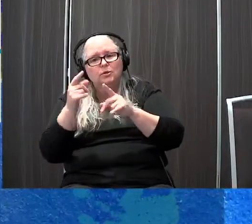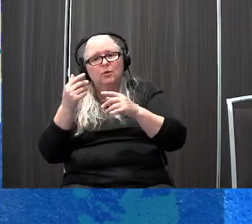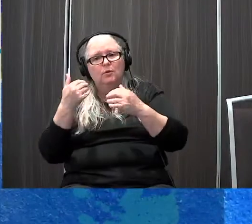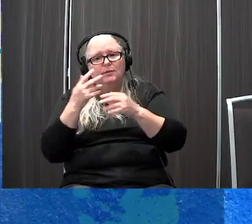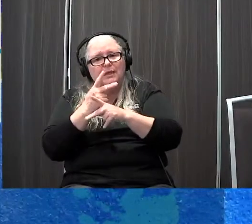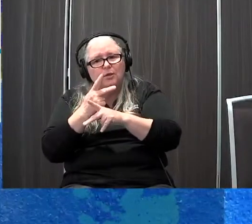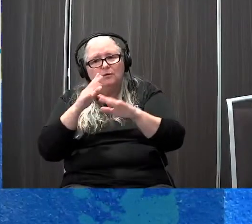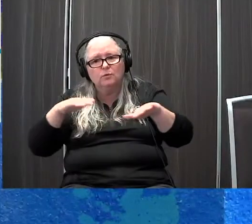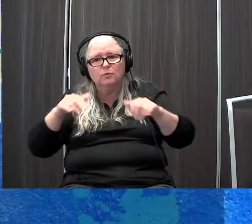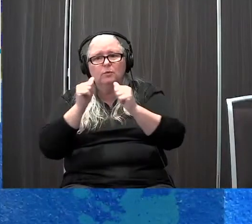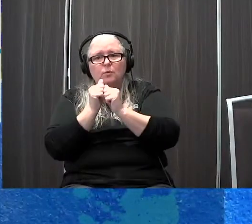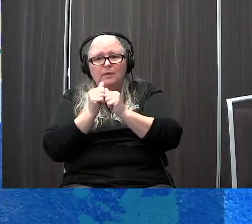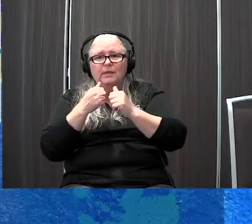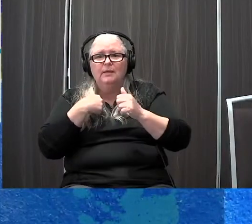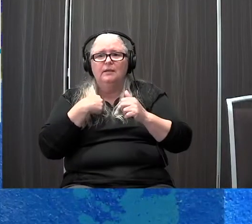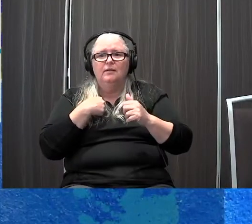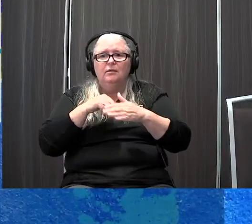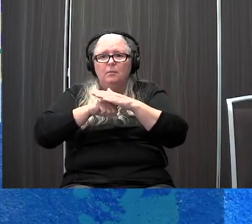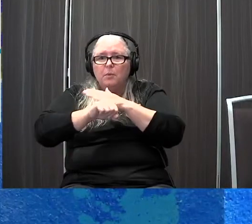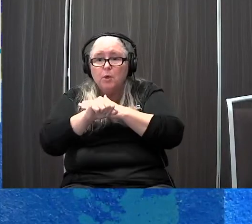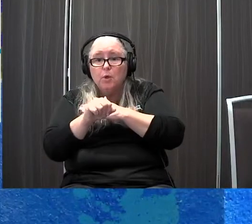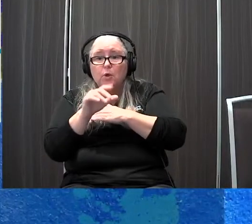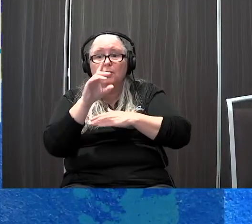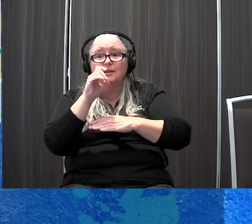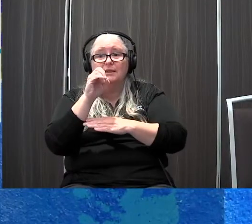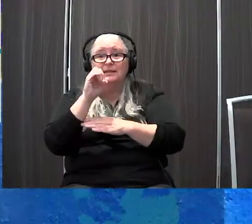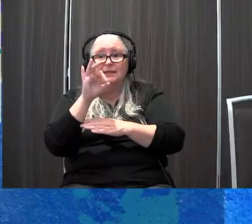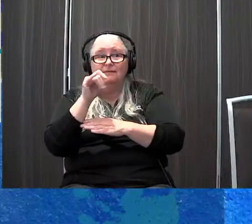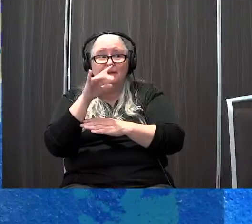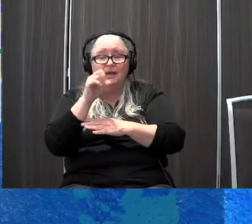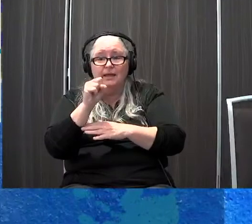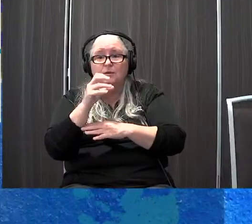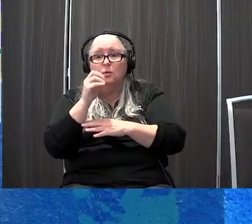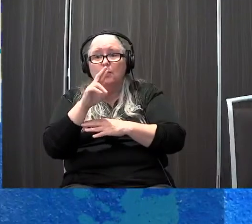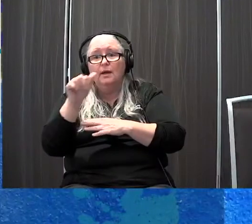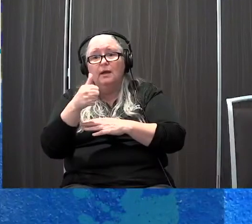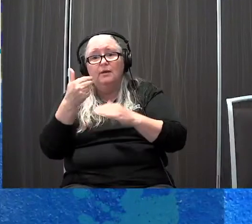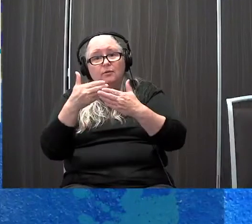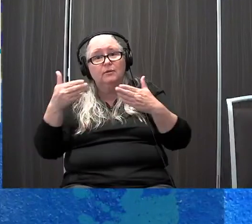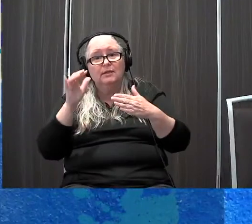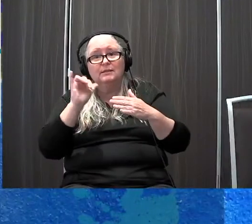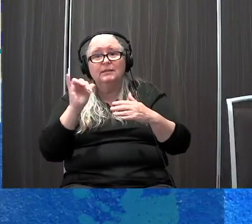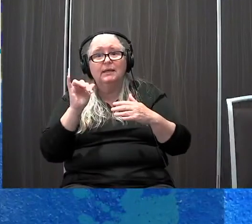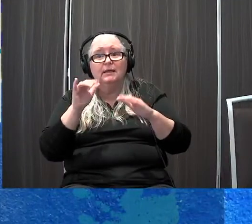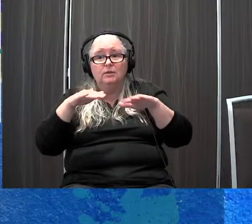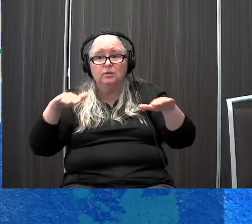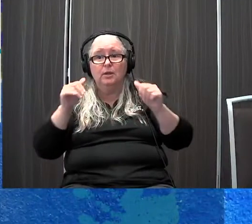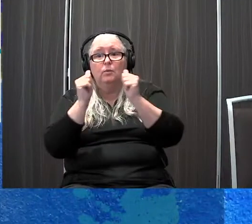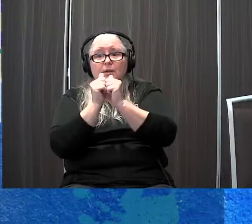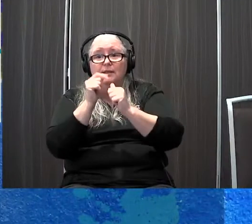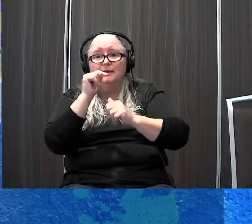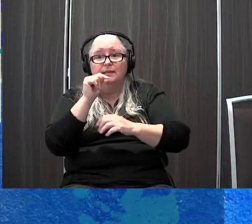or associations like Vactral, or, some conditions your child may have experienced, like a child with TE fistula, things like